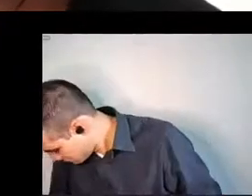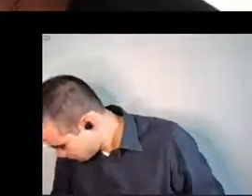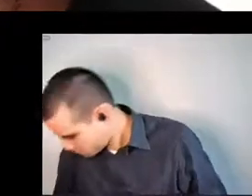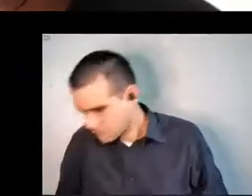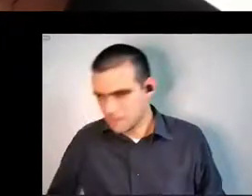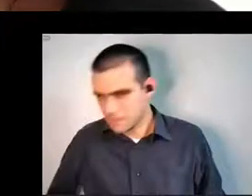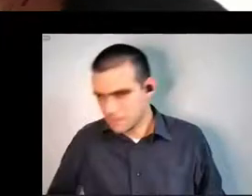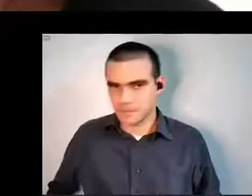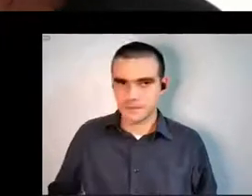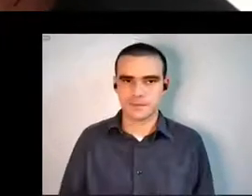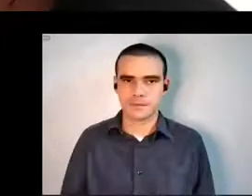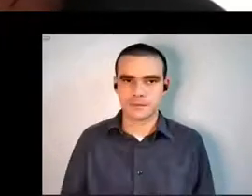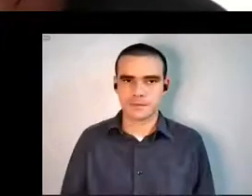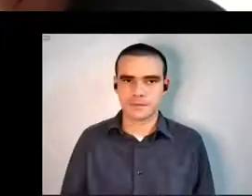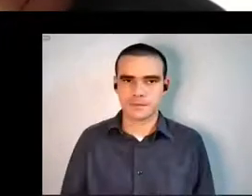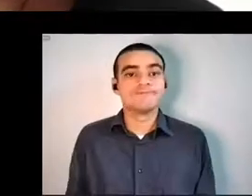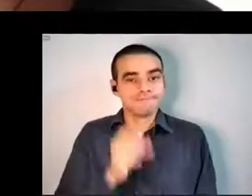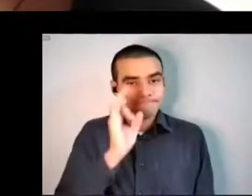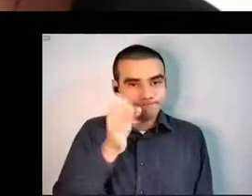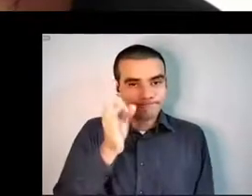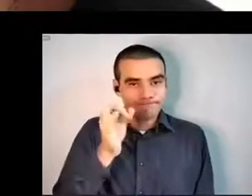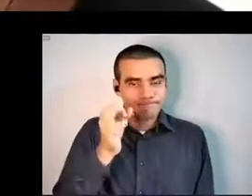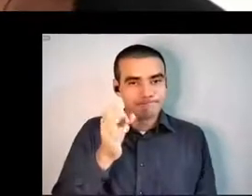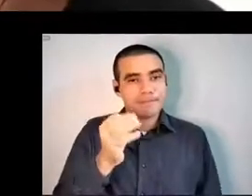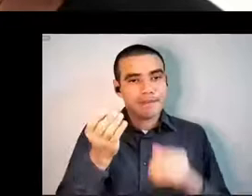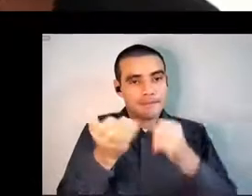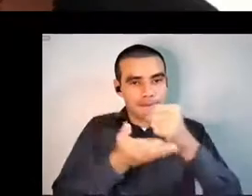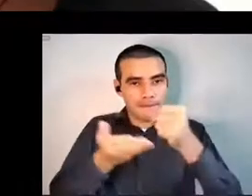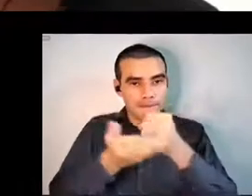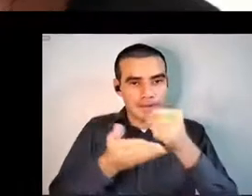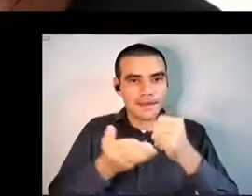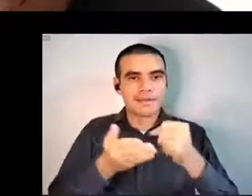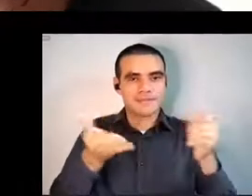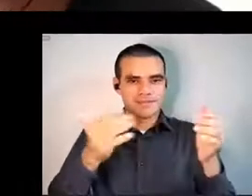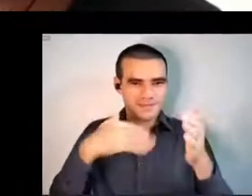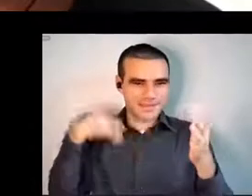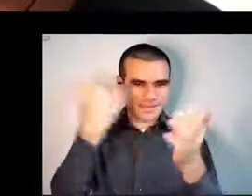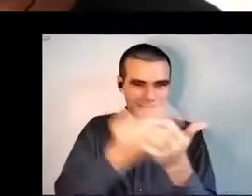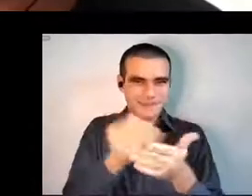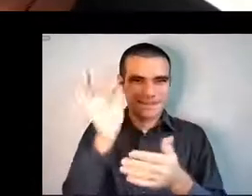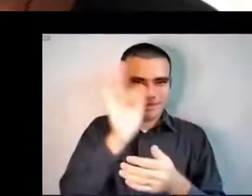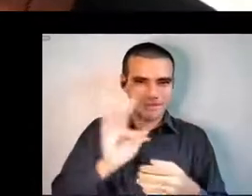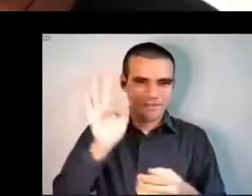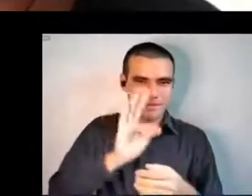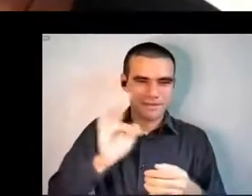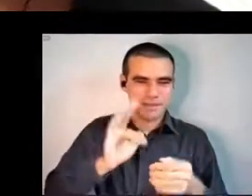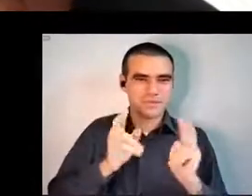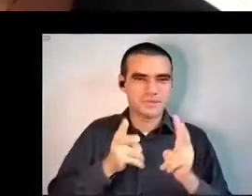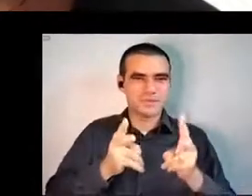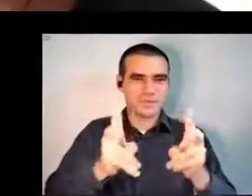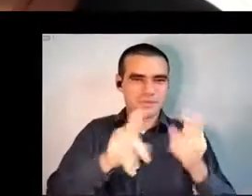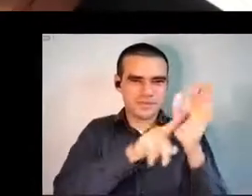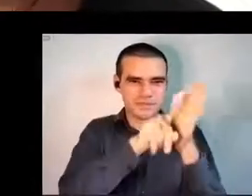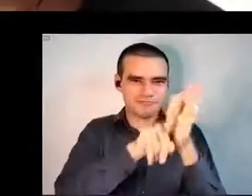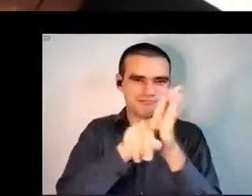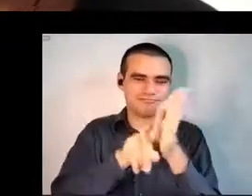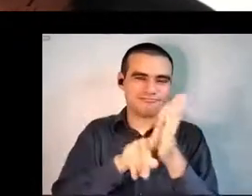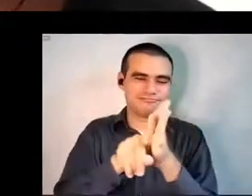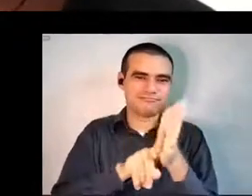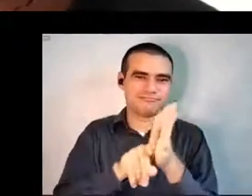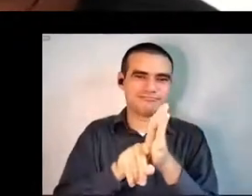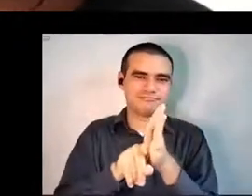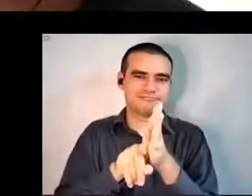this education stage. So since the base education until people reach university and perform